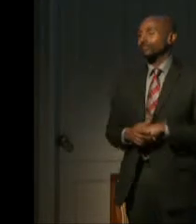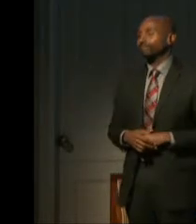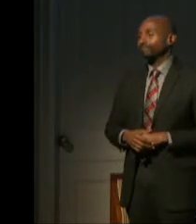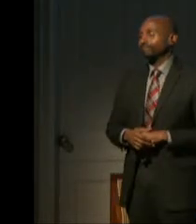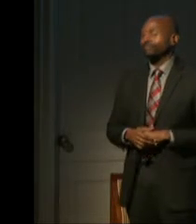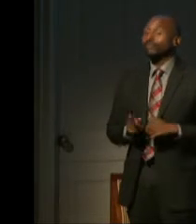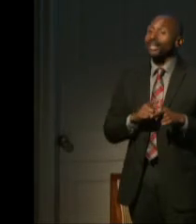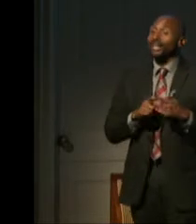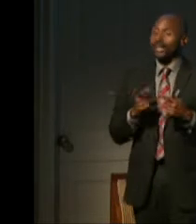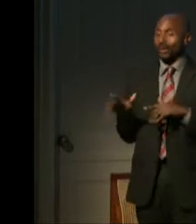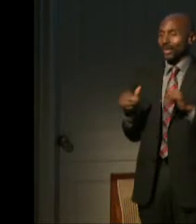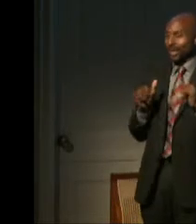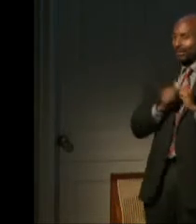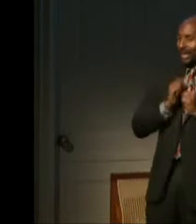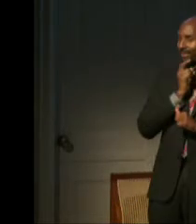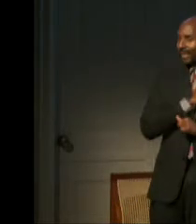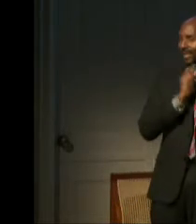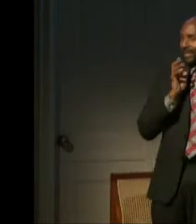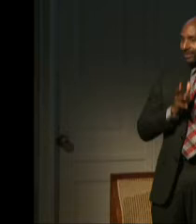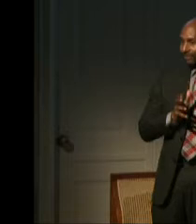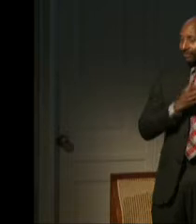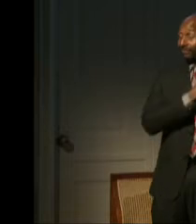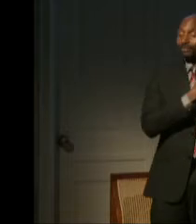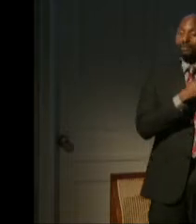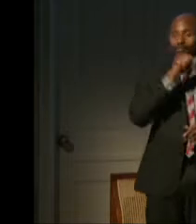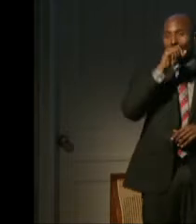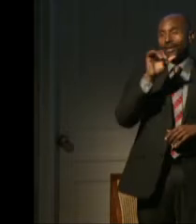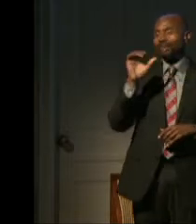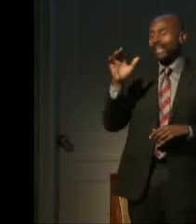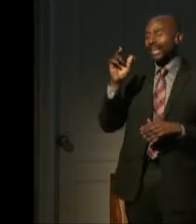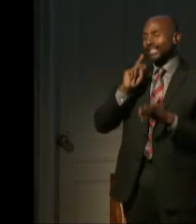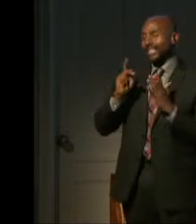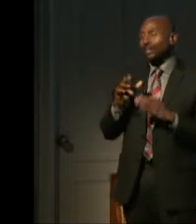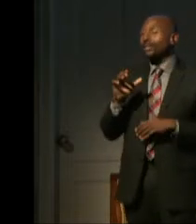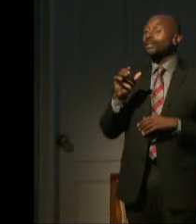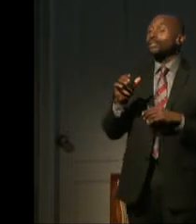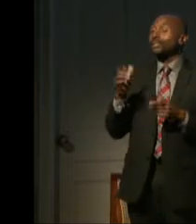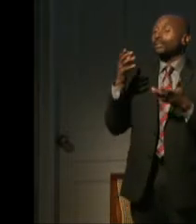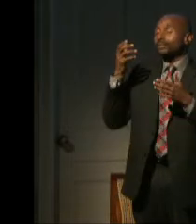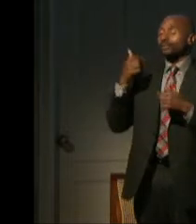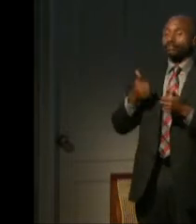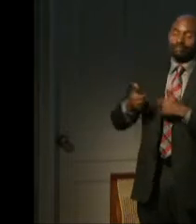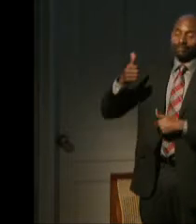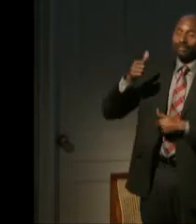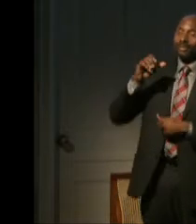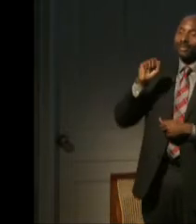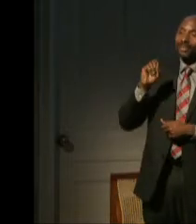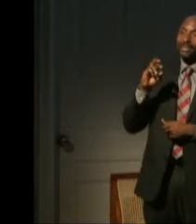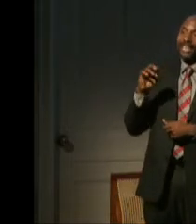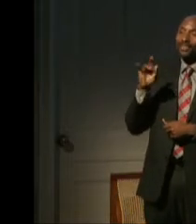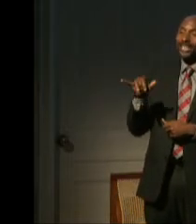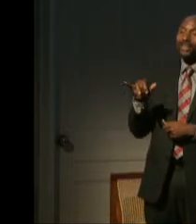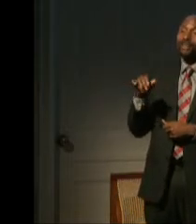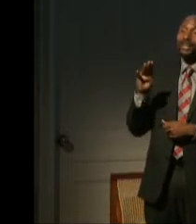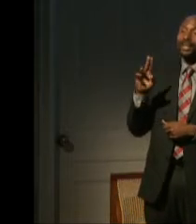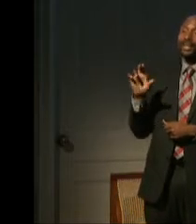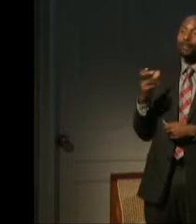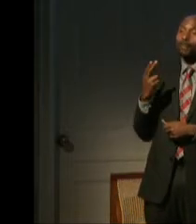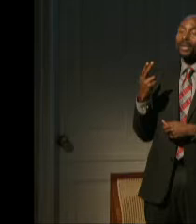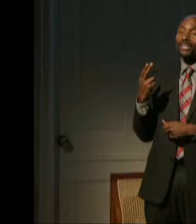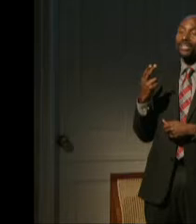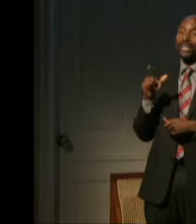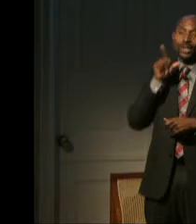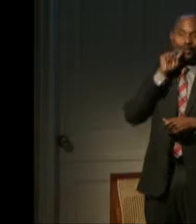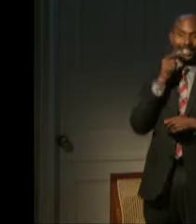And I'm going to leave with this, because I love that Secretary Bunch tweeted this as well. I also want the Smithsonian to be a place that's as much